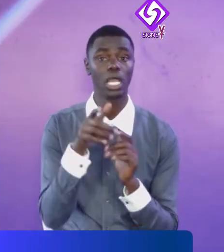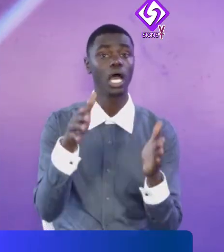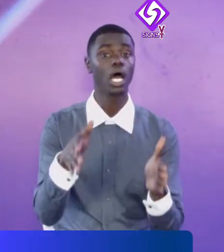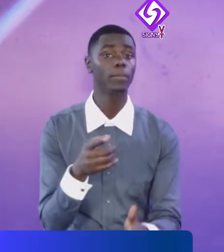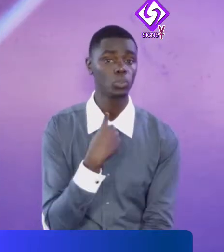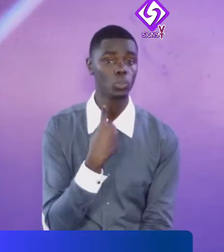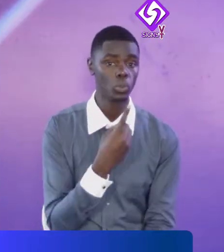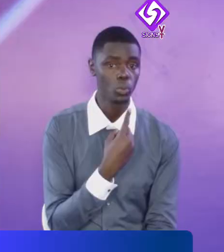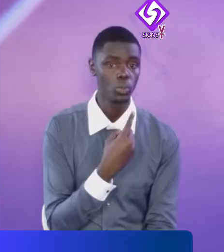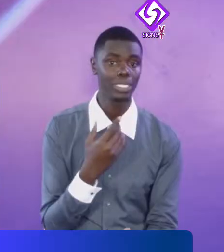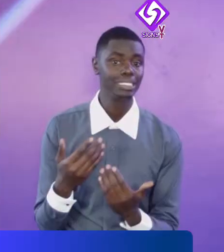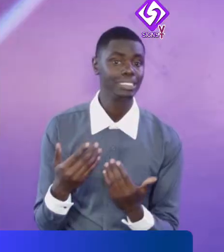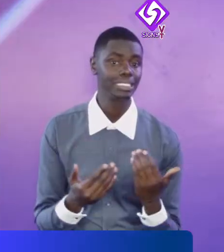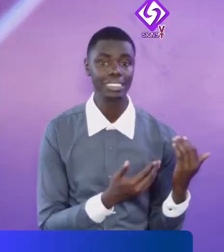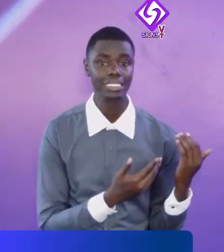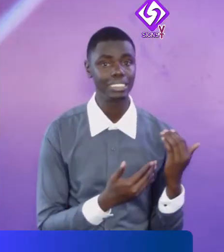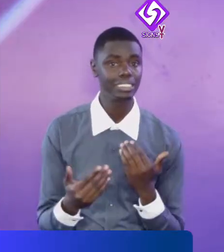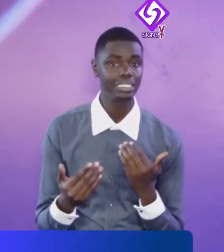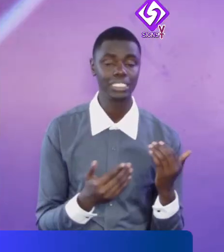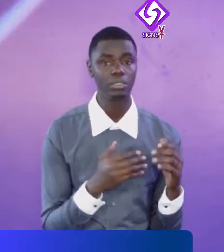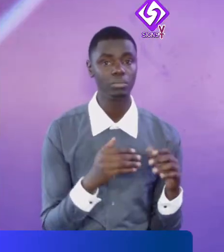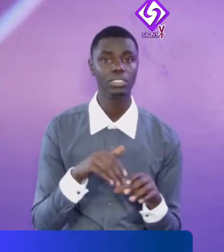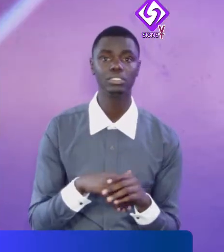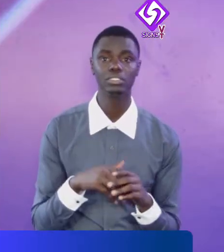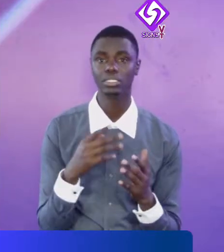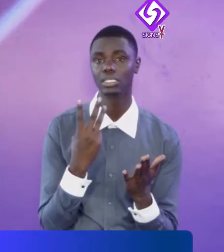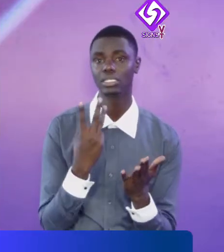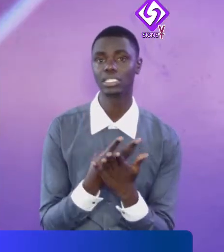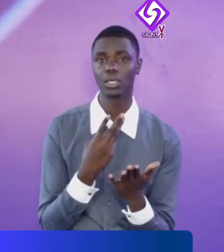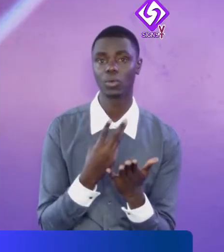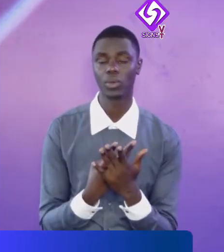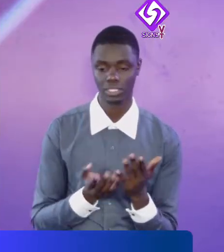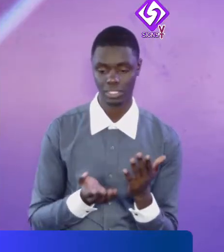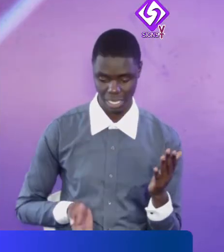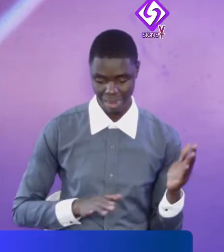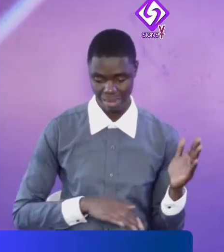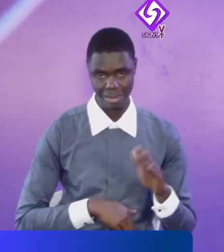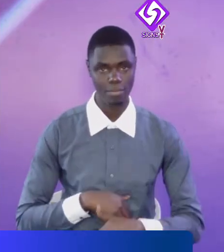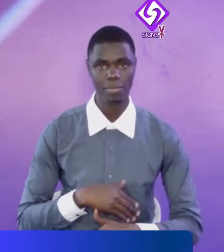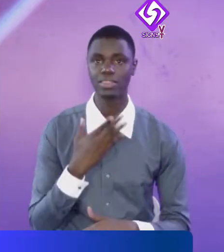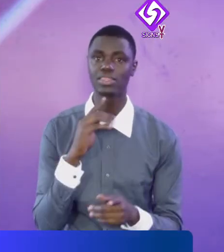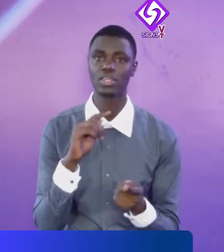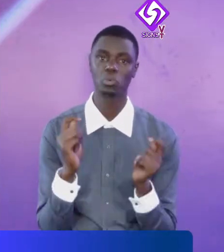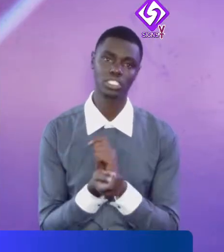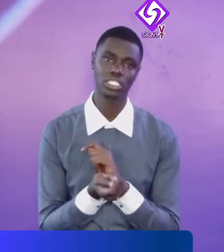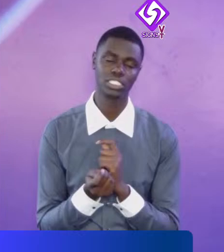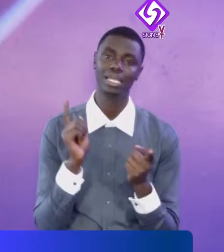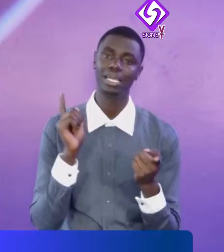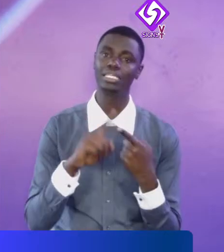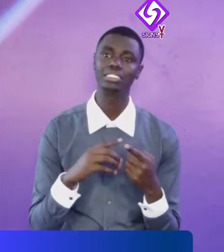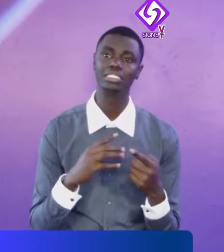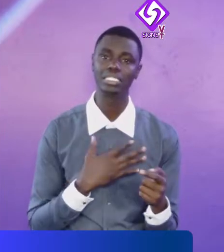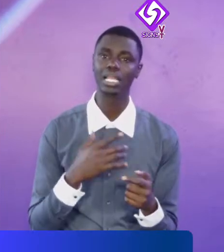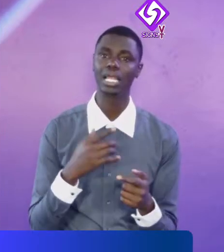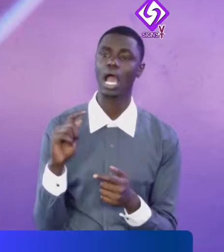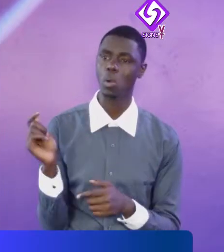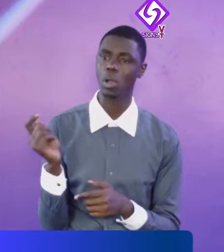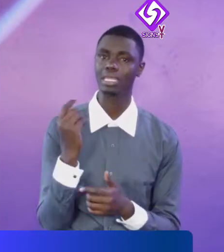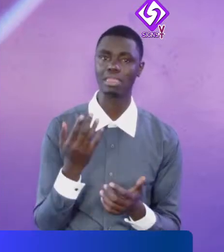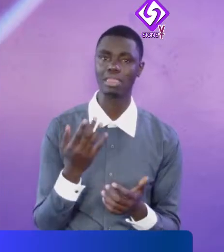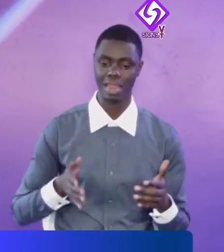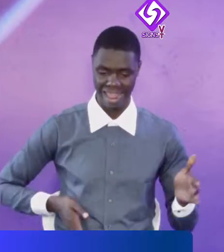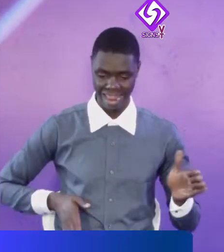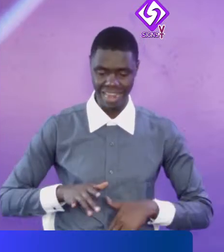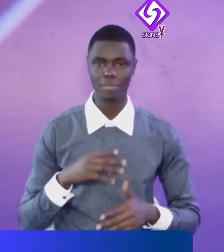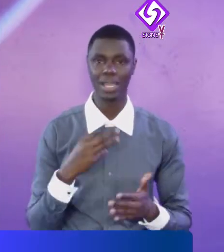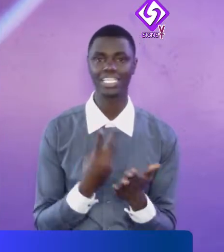Is a baby in wet diapers. They want change. So until our Kenyan diapers is wet